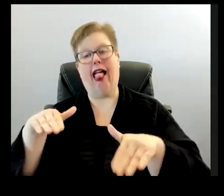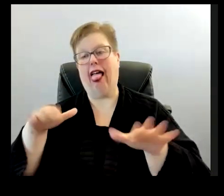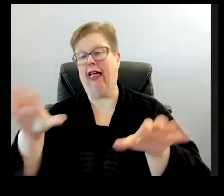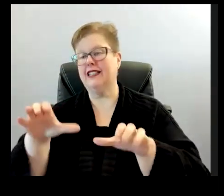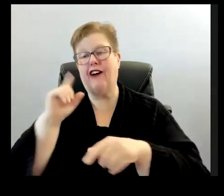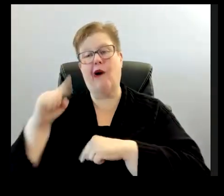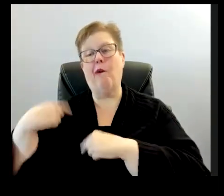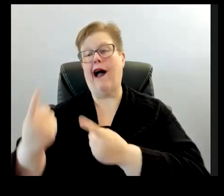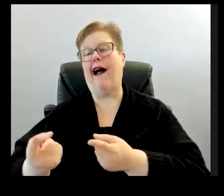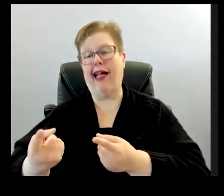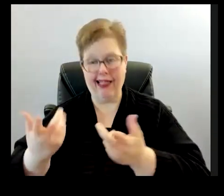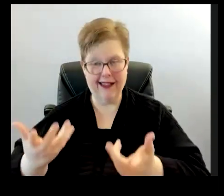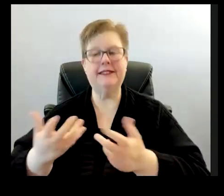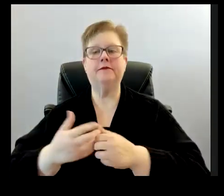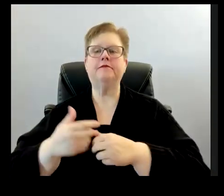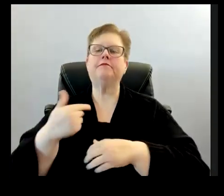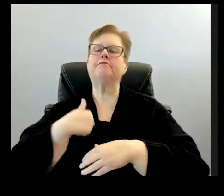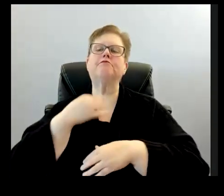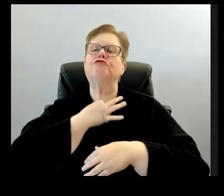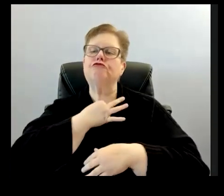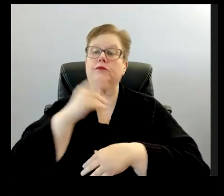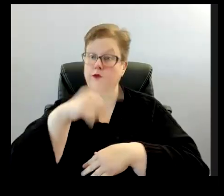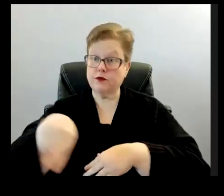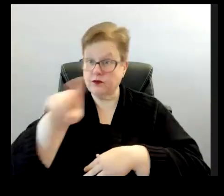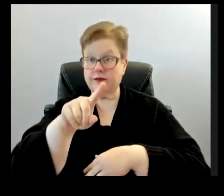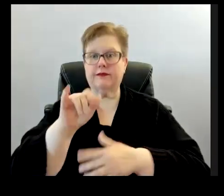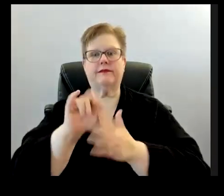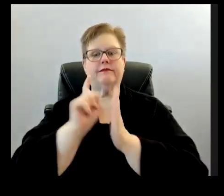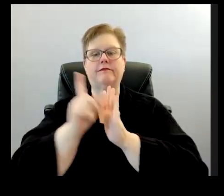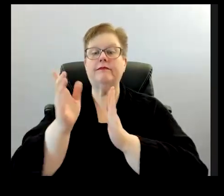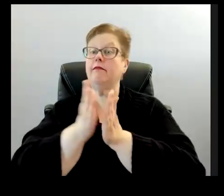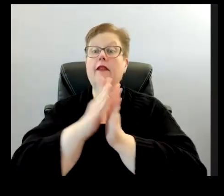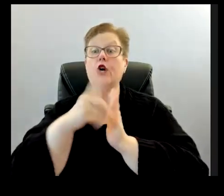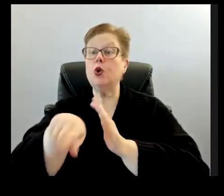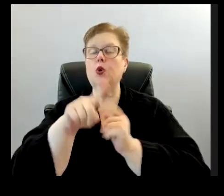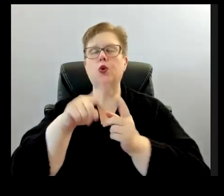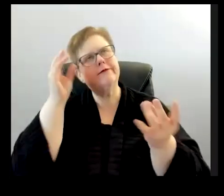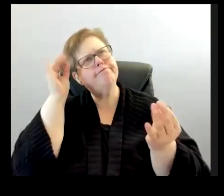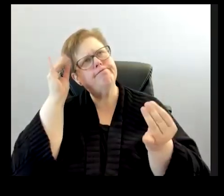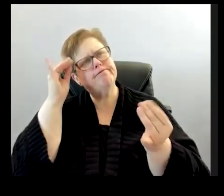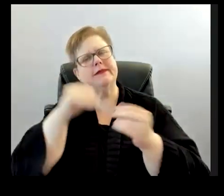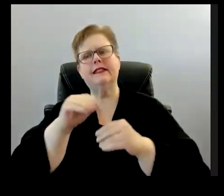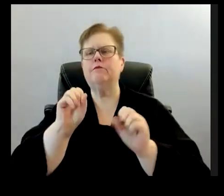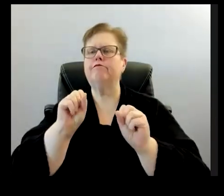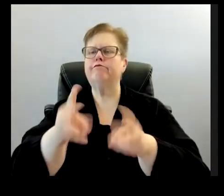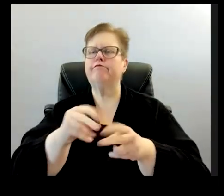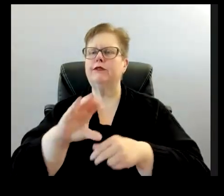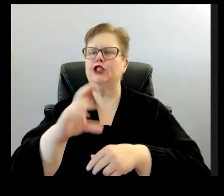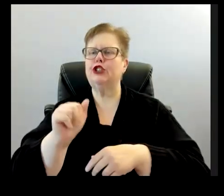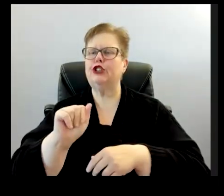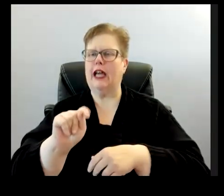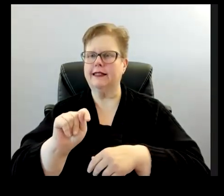while. So I would be curious about each of you, and this is a moment where I'm going to ask you to think about this in the chat. Do you